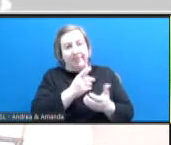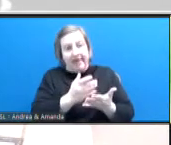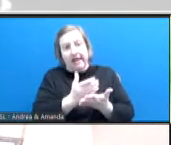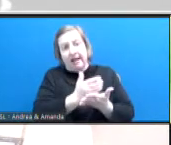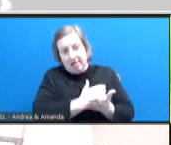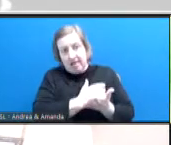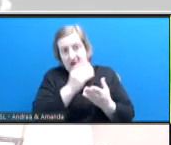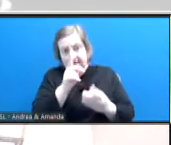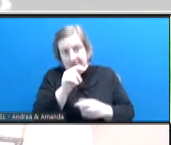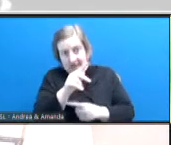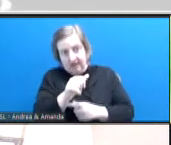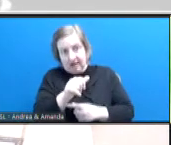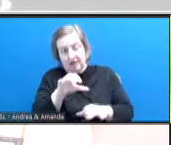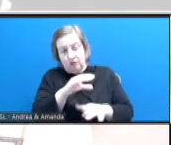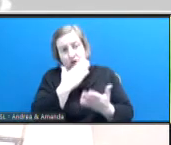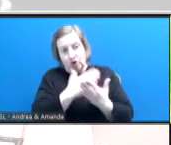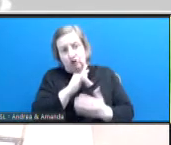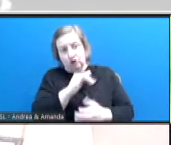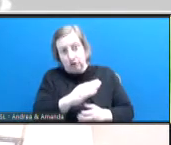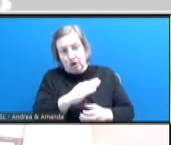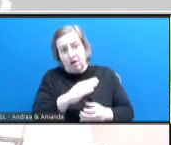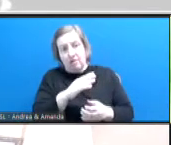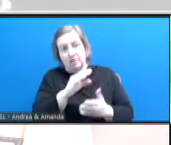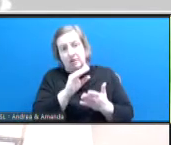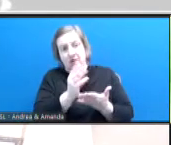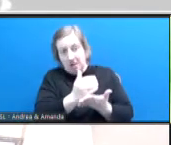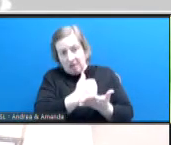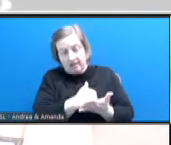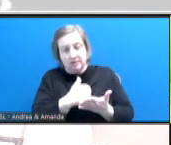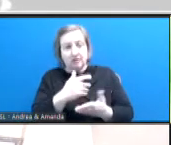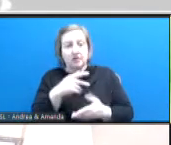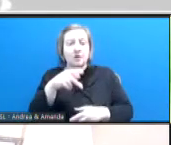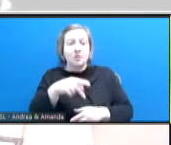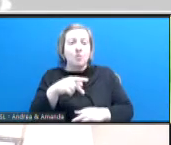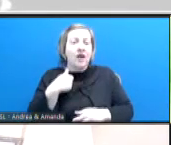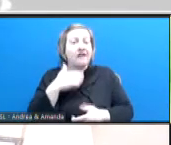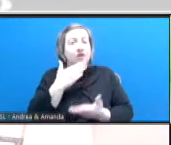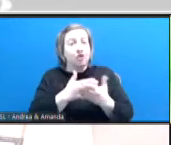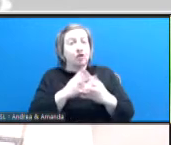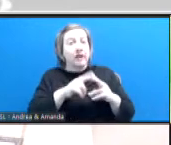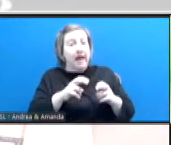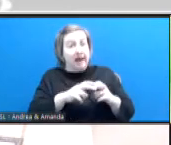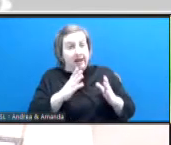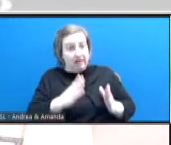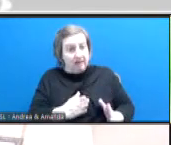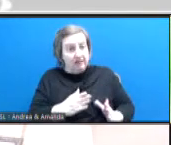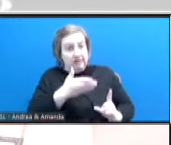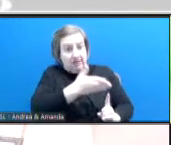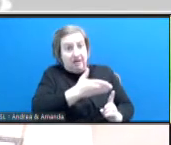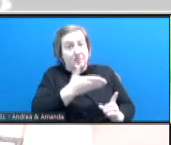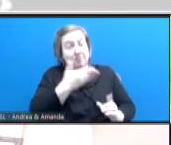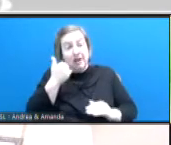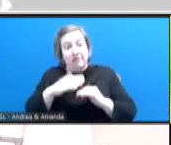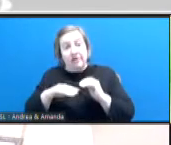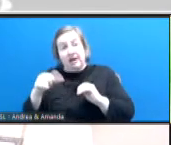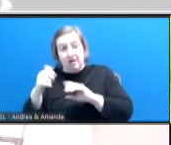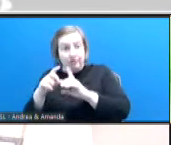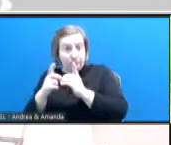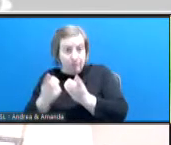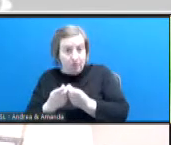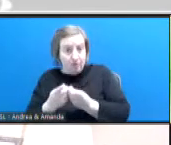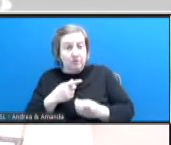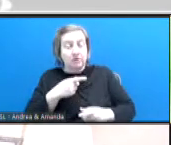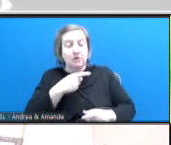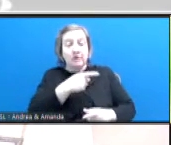data and doing a good job of it. Portland actually is, they have some pretty good analysts there, better than a lot of other departments. So they